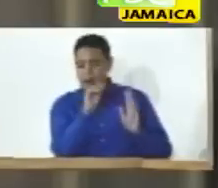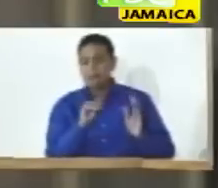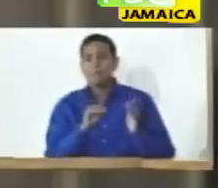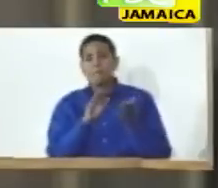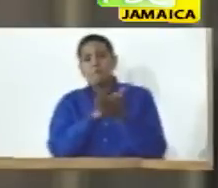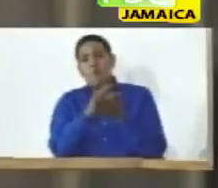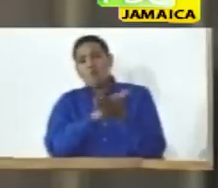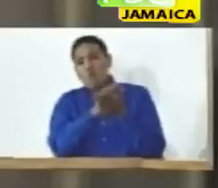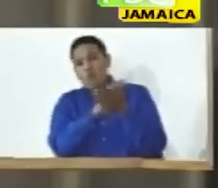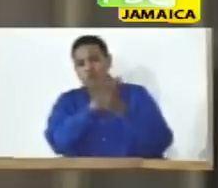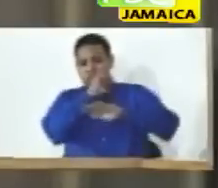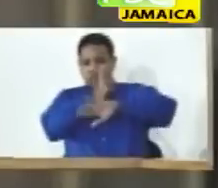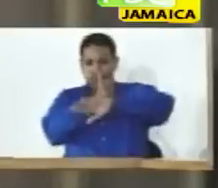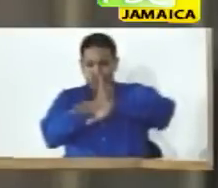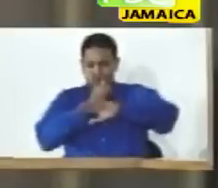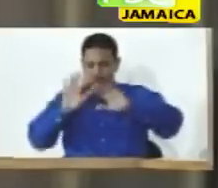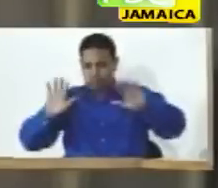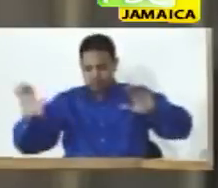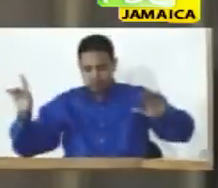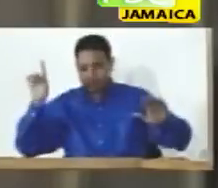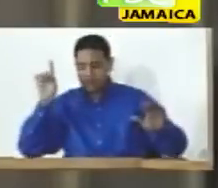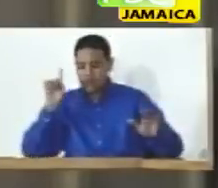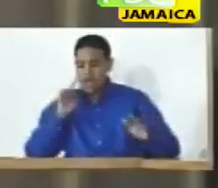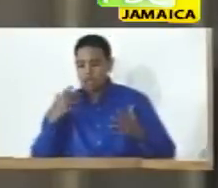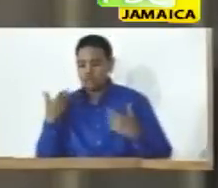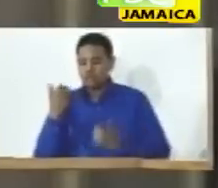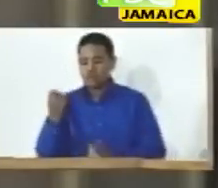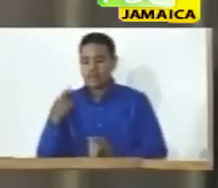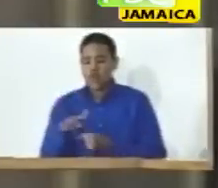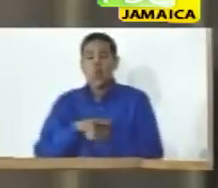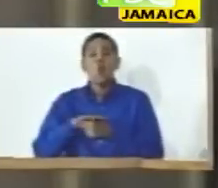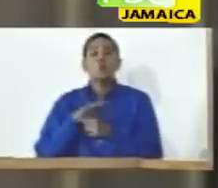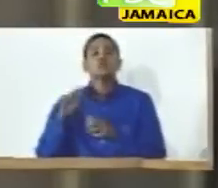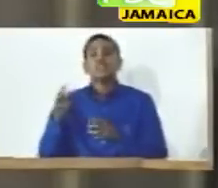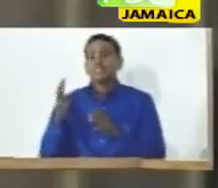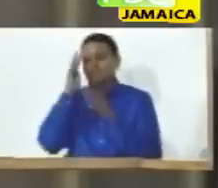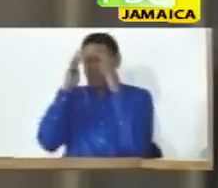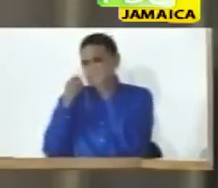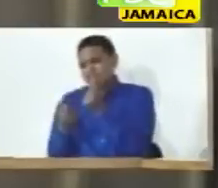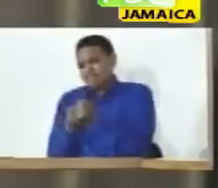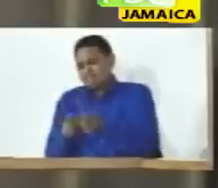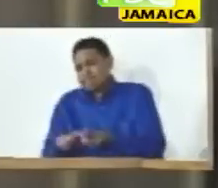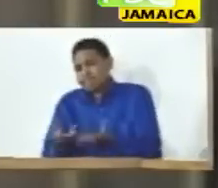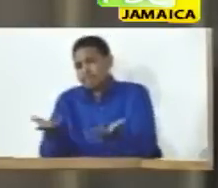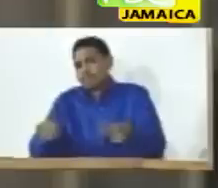motion picture industry and to strengthen the local creative industries.